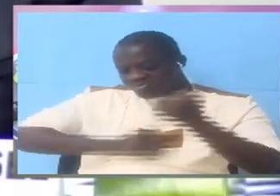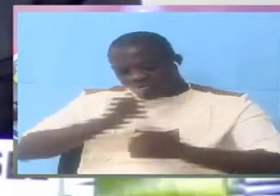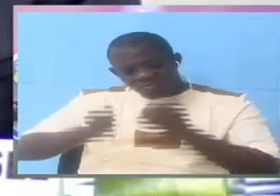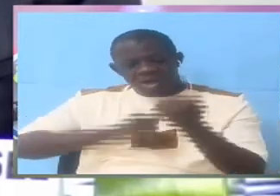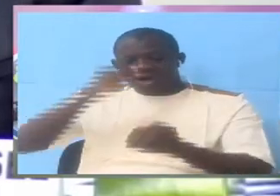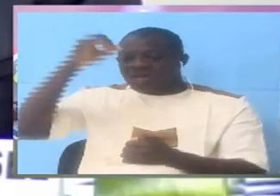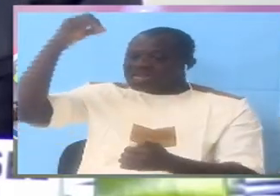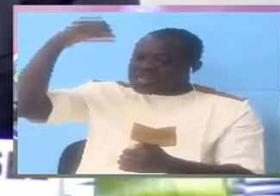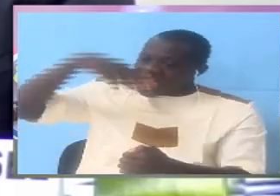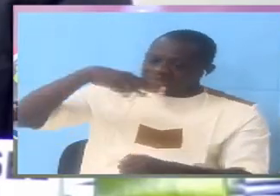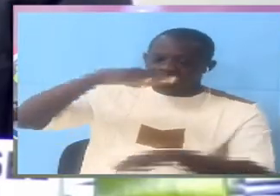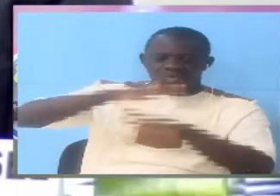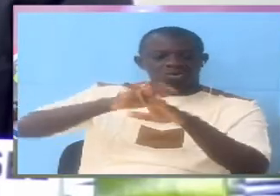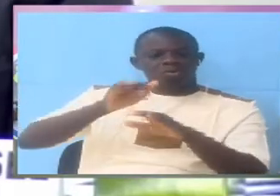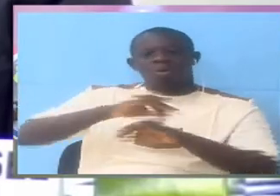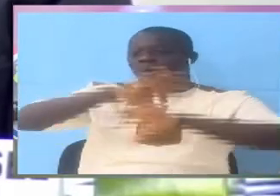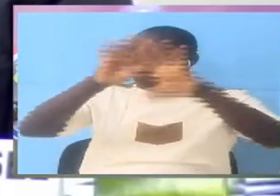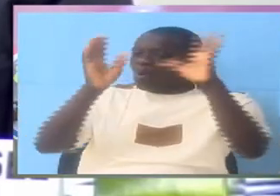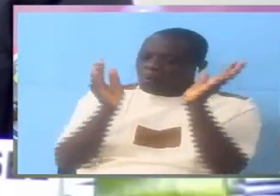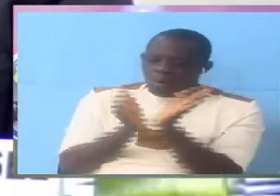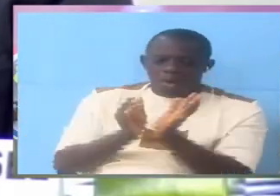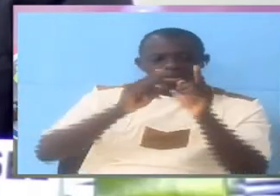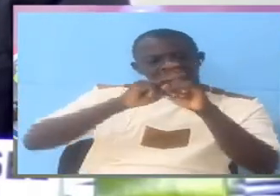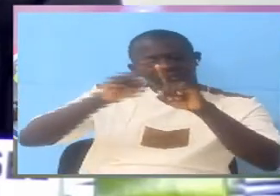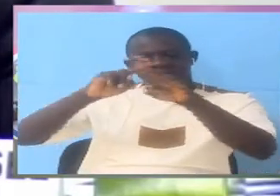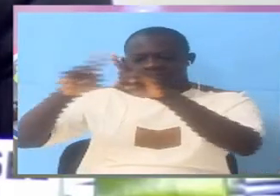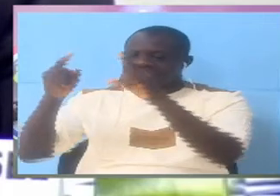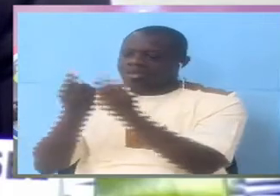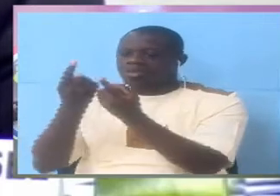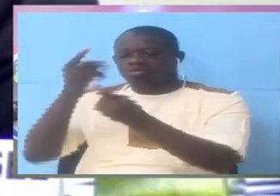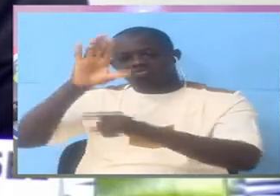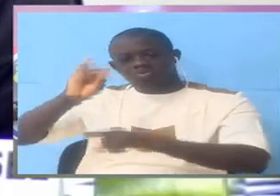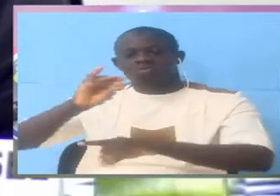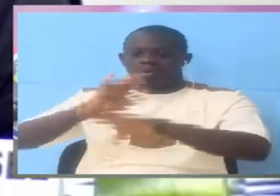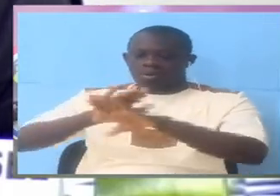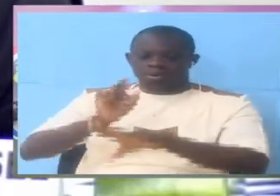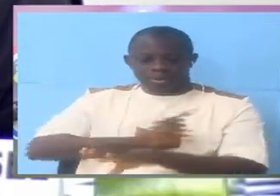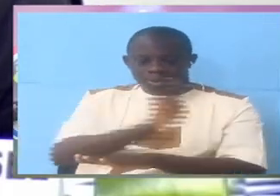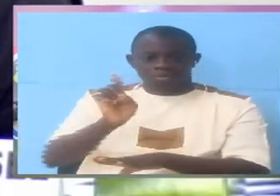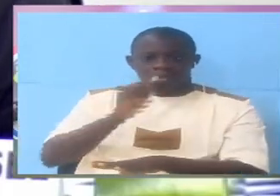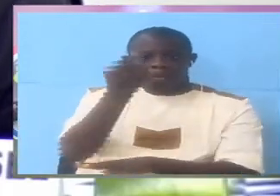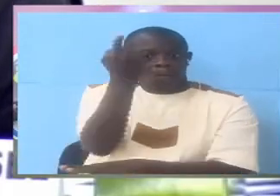electrocuted, and all sorts of things done to them. But not only